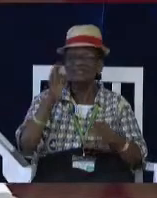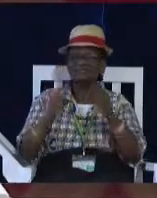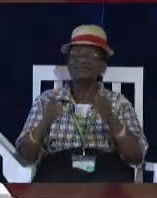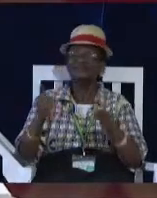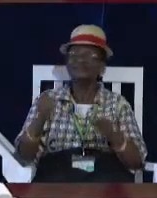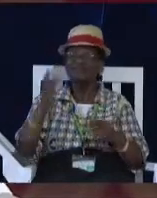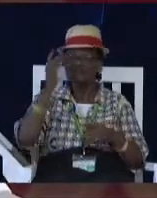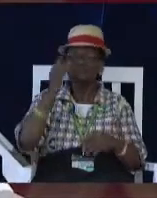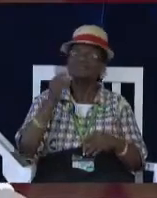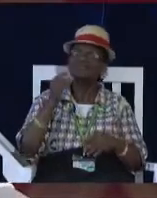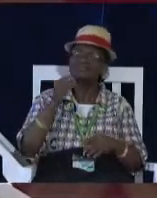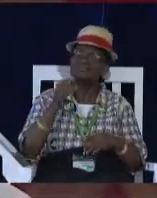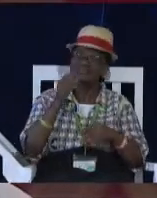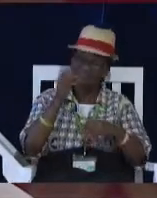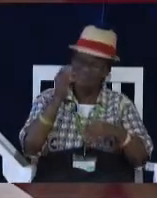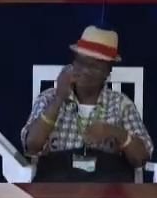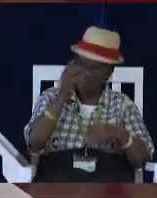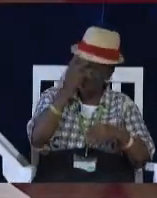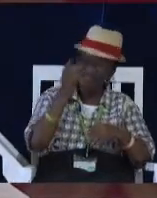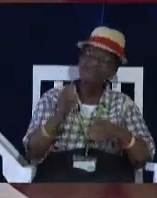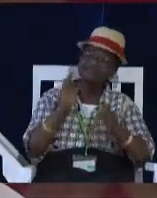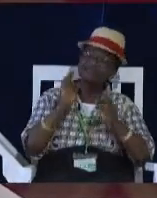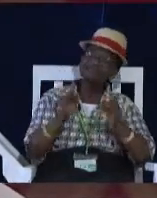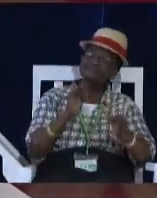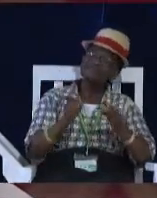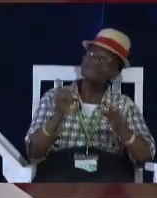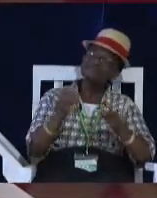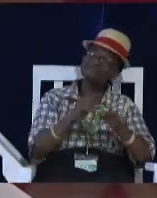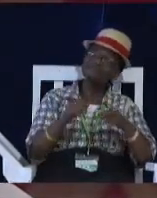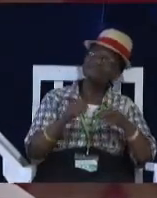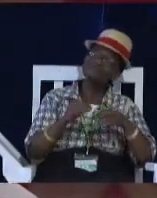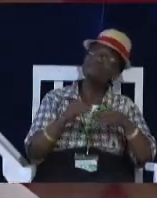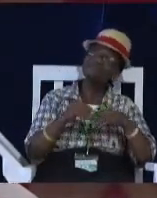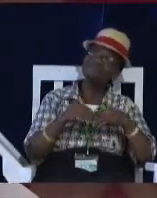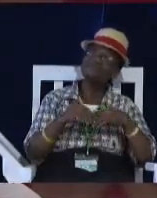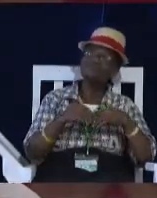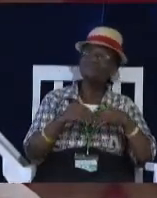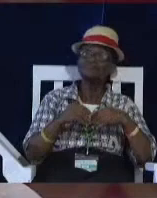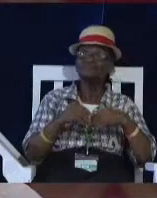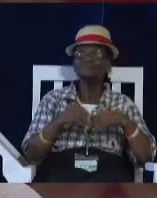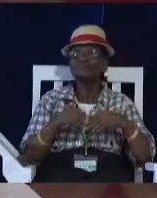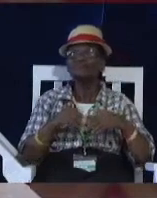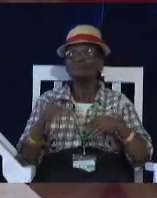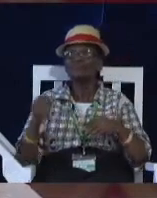It's never written. And Peter had a headache.